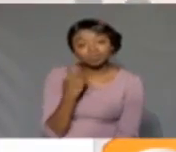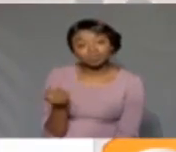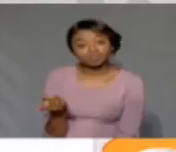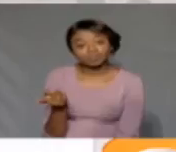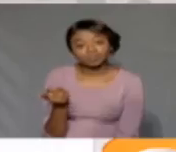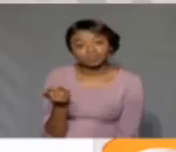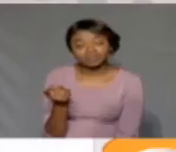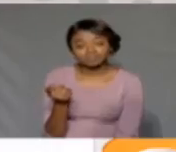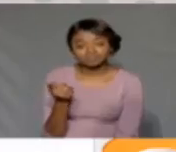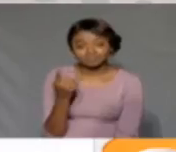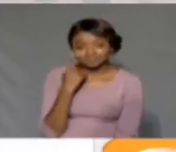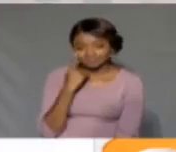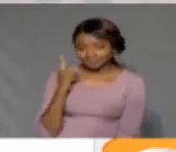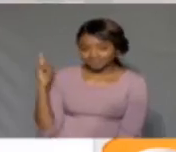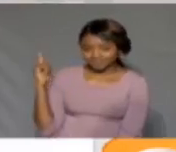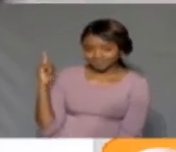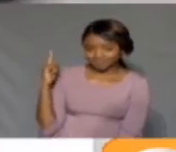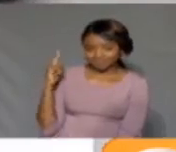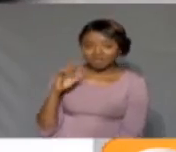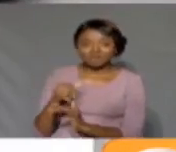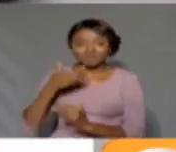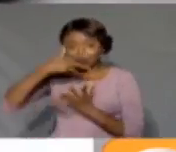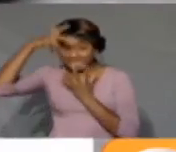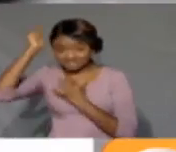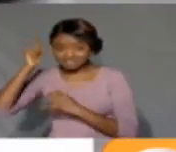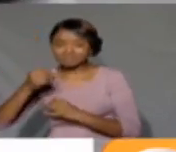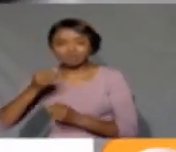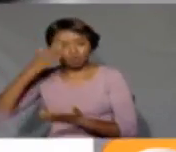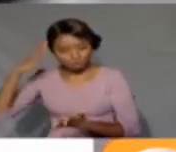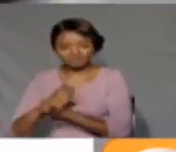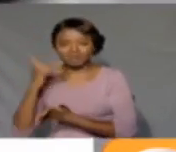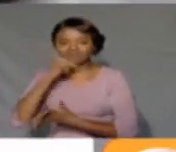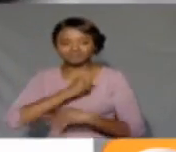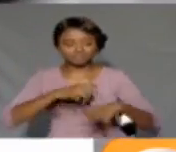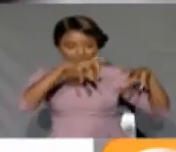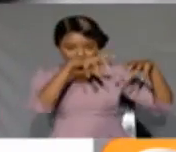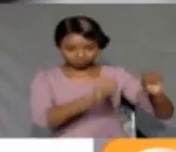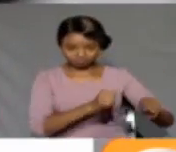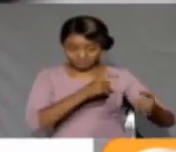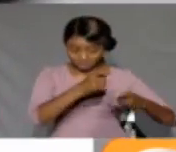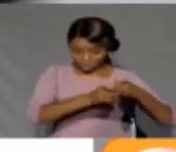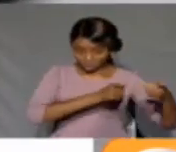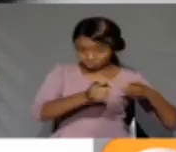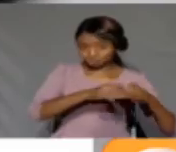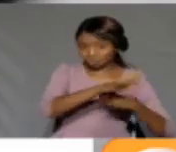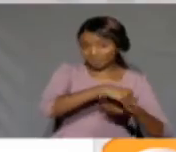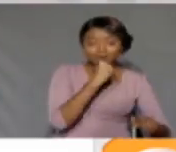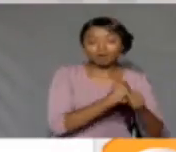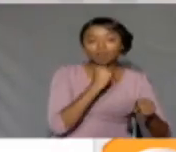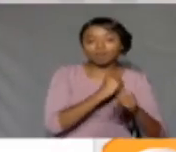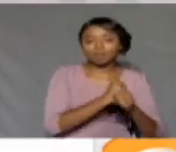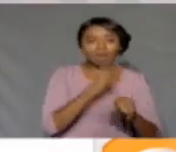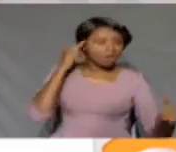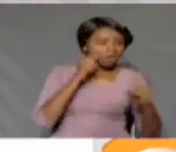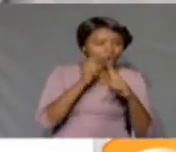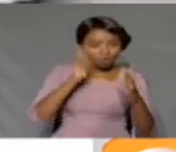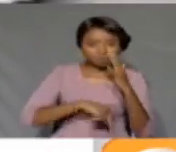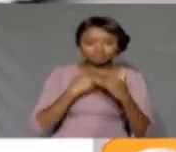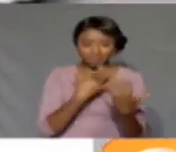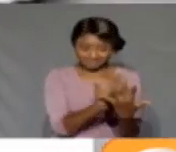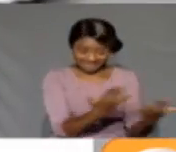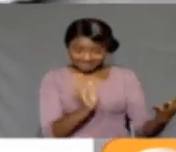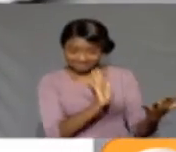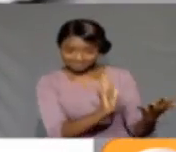In a statement, KCB Group confirmed it had taken over operations of the miller, ostensibly to protect its assets